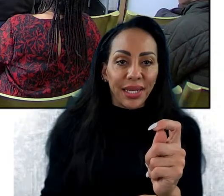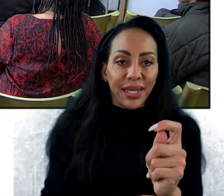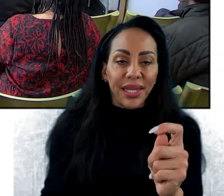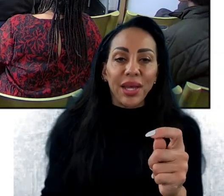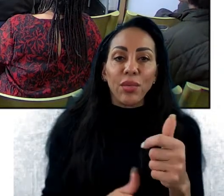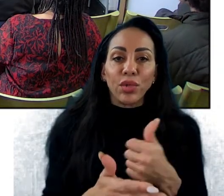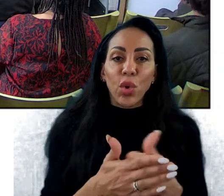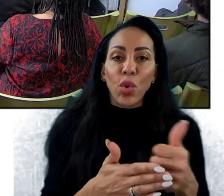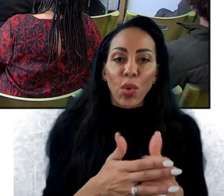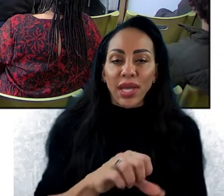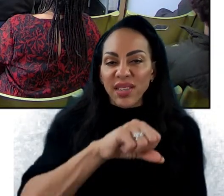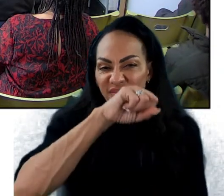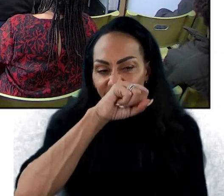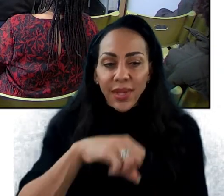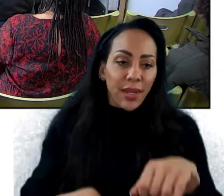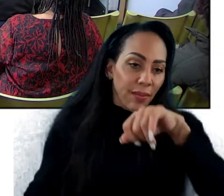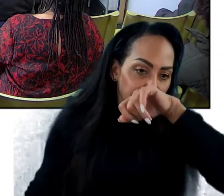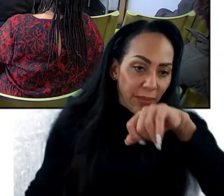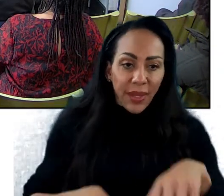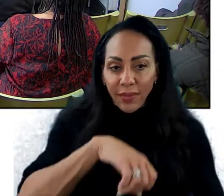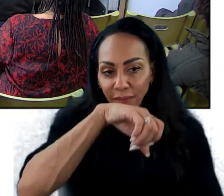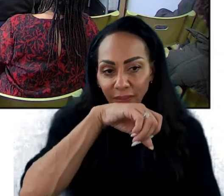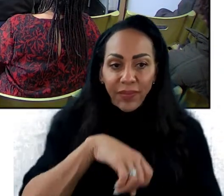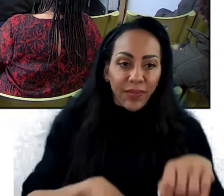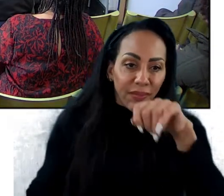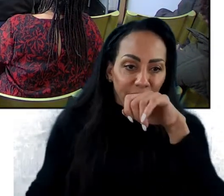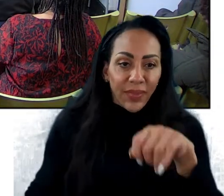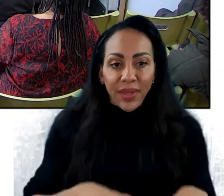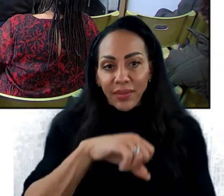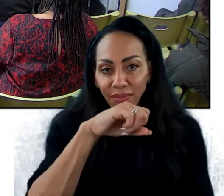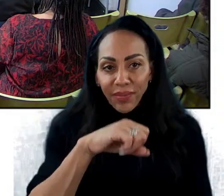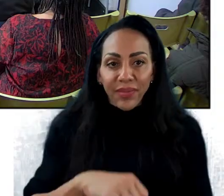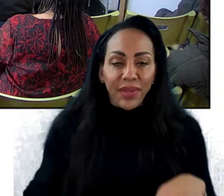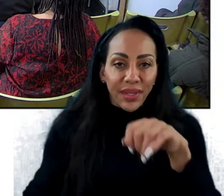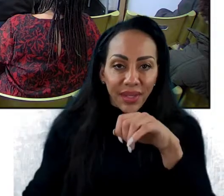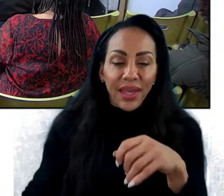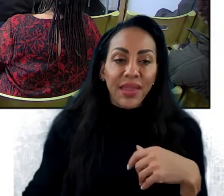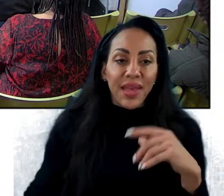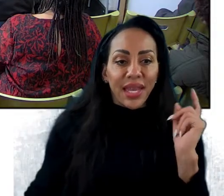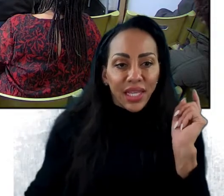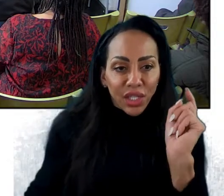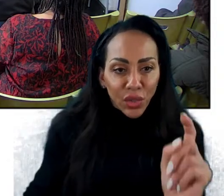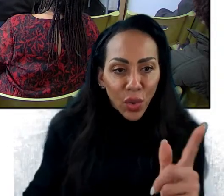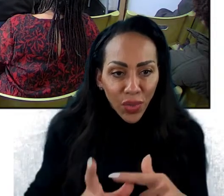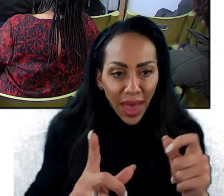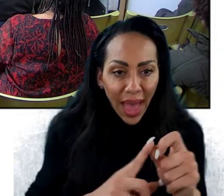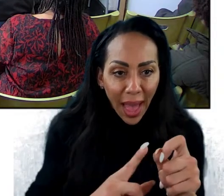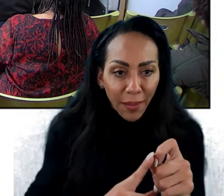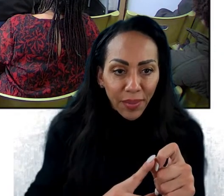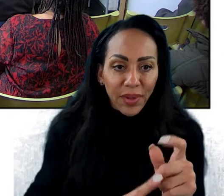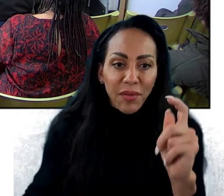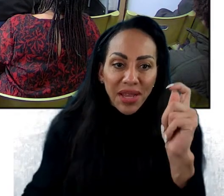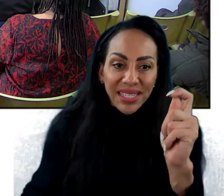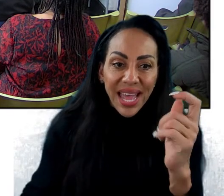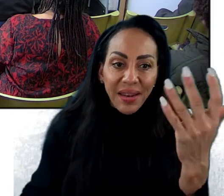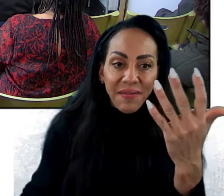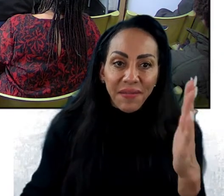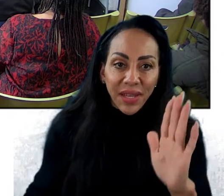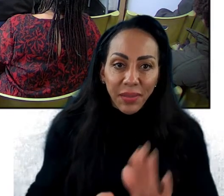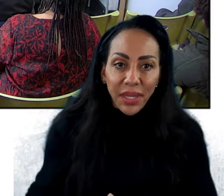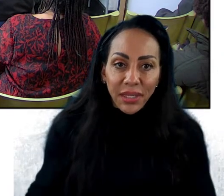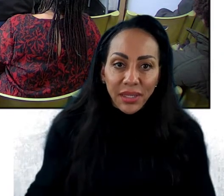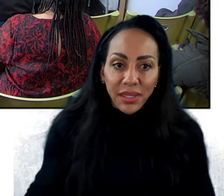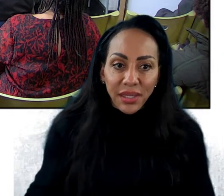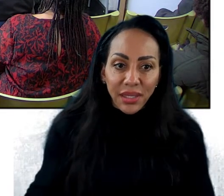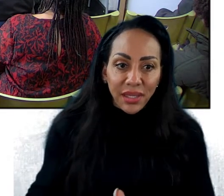like that, and came up to the app and was there for a good 10-15 minutes. And his parents were behind him, and they were saying, "Oh, thank you so much